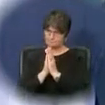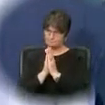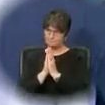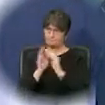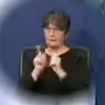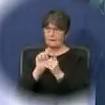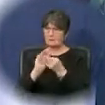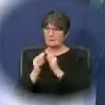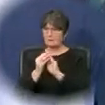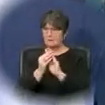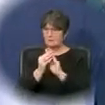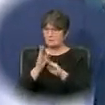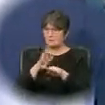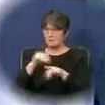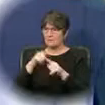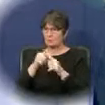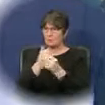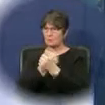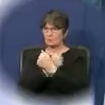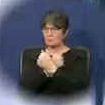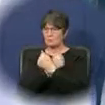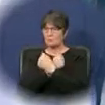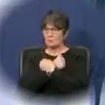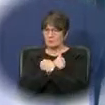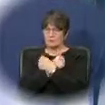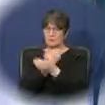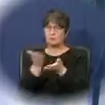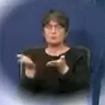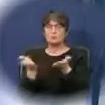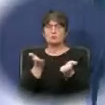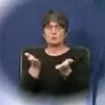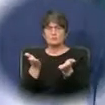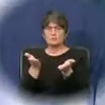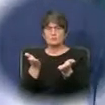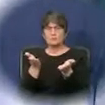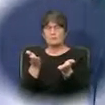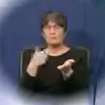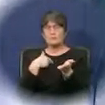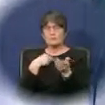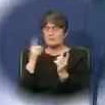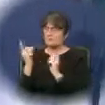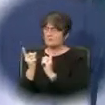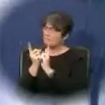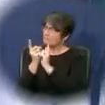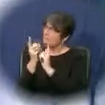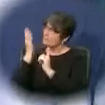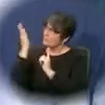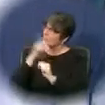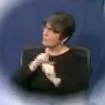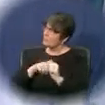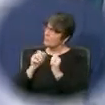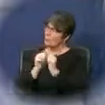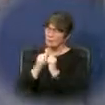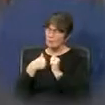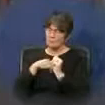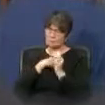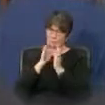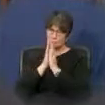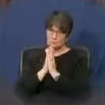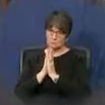As a community called to love and service, let us approach the Lord with these our petitions.